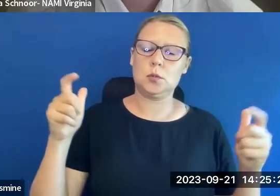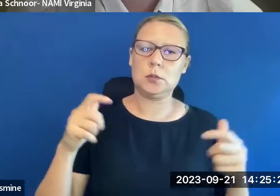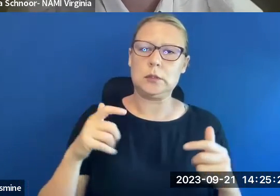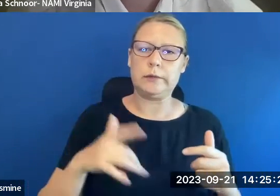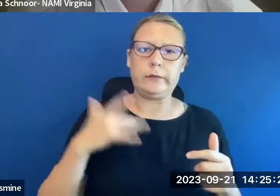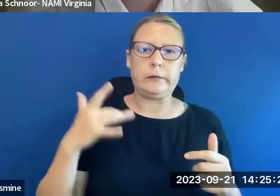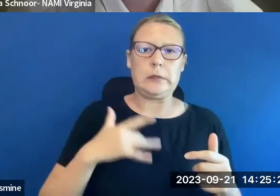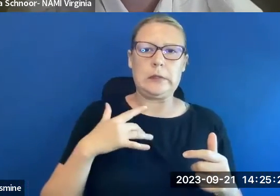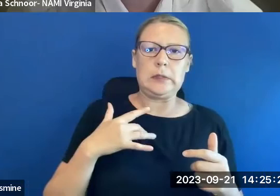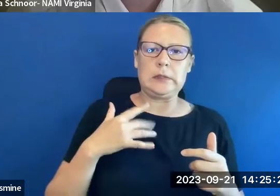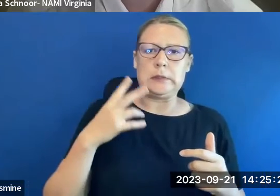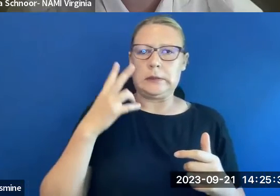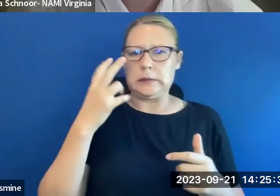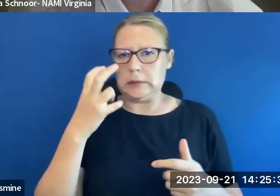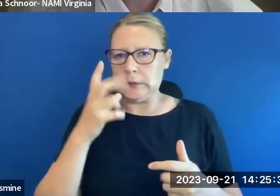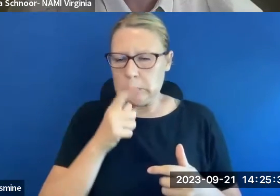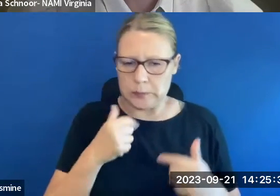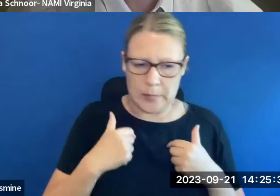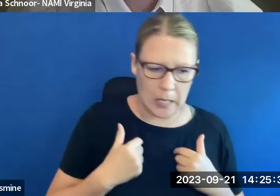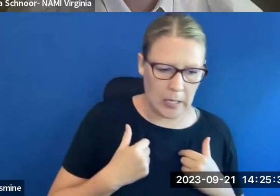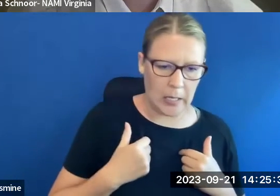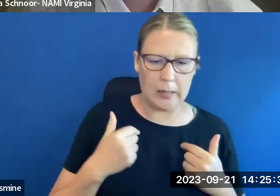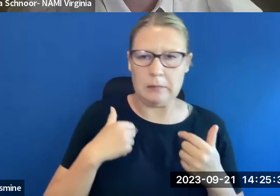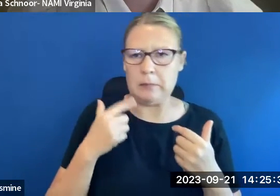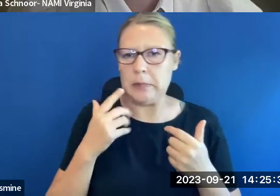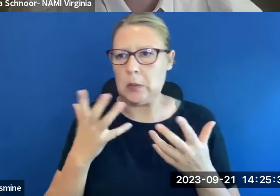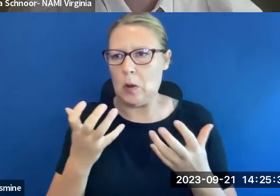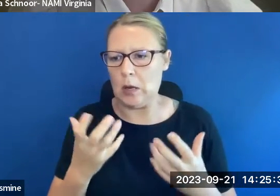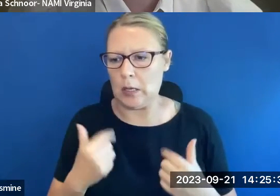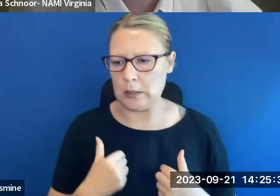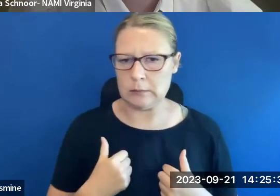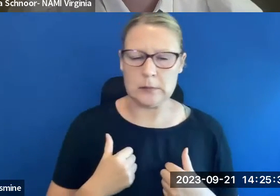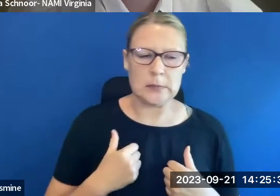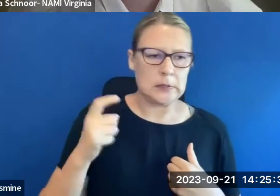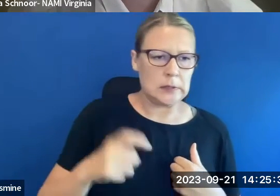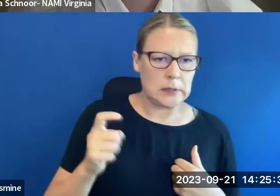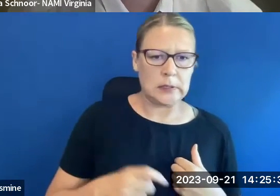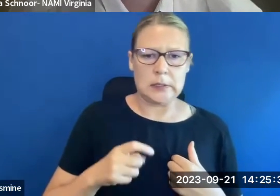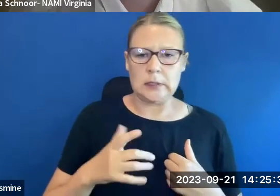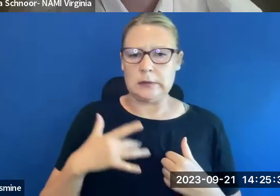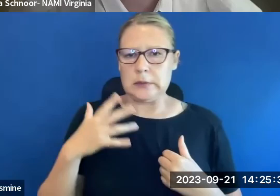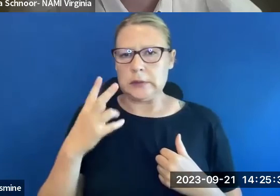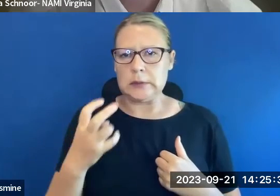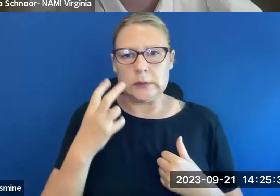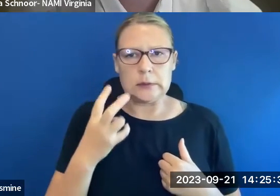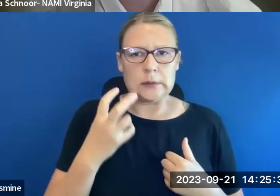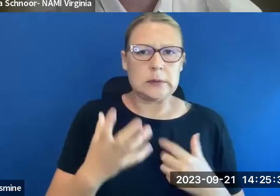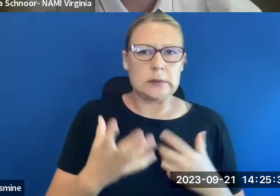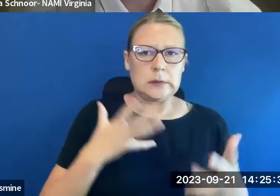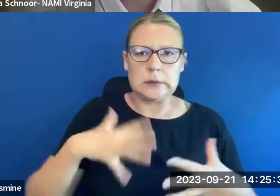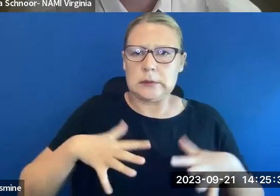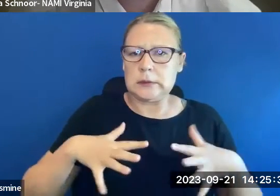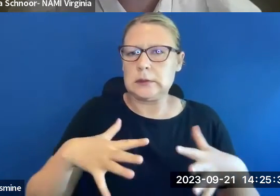depression surrounding your identity and who you are. And that it is a very unfortunate and tragic thing, because I do think it